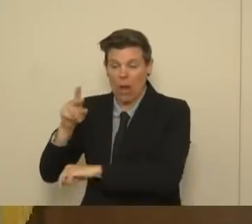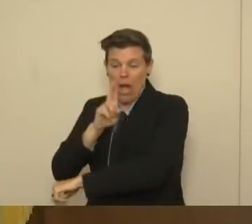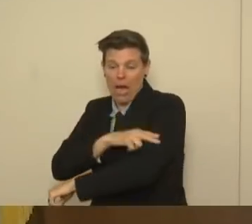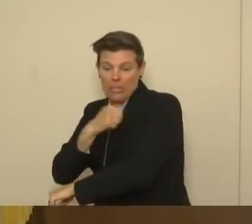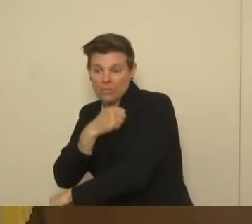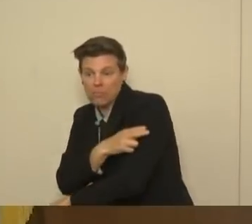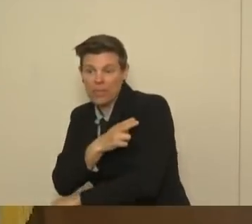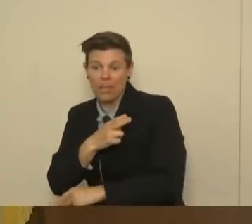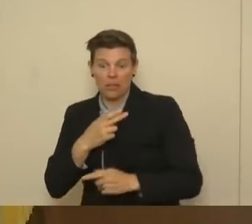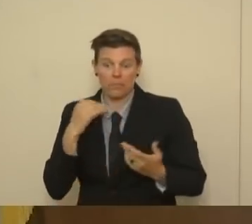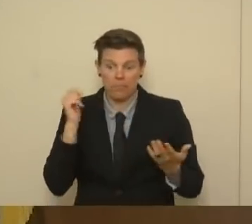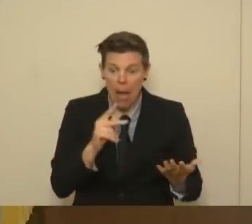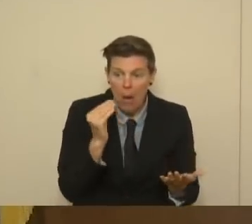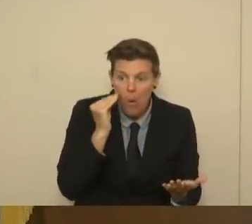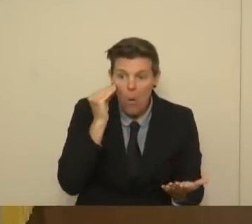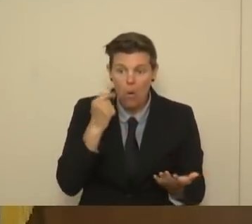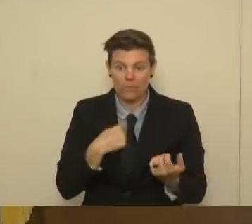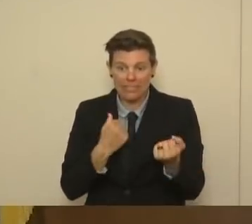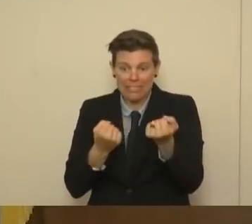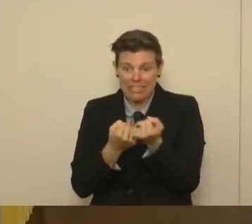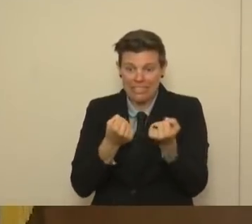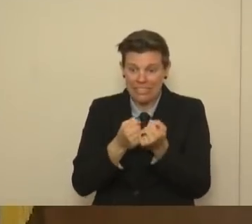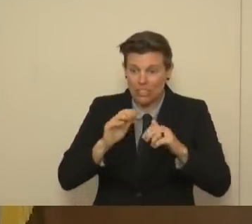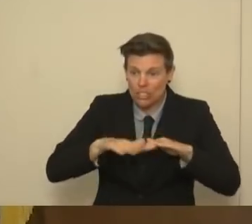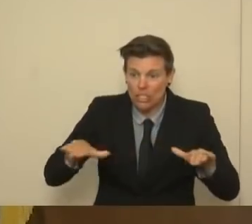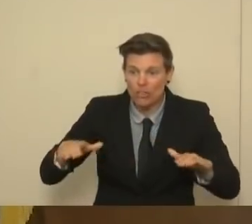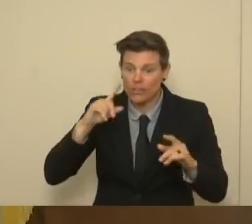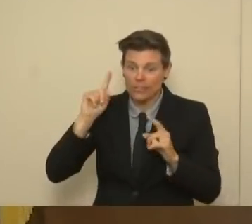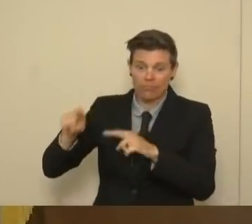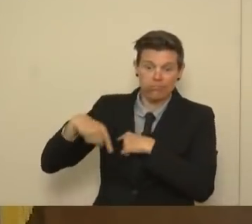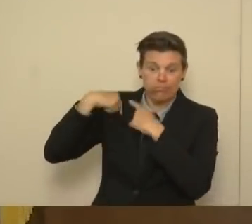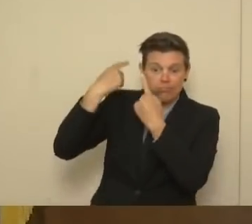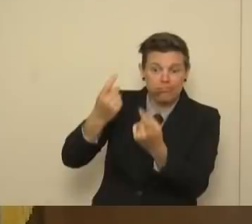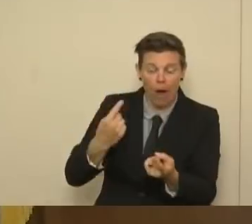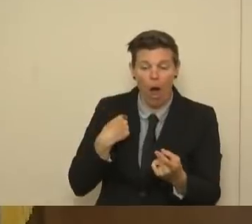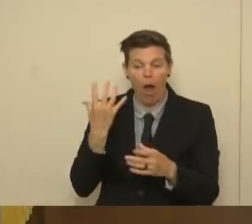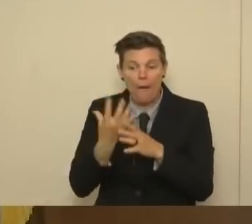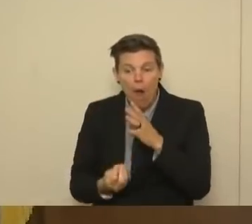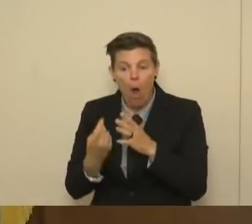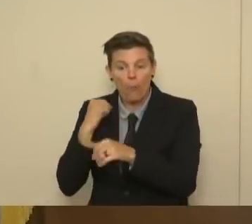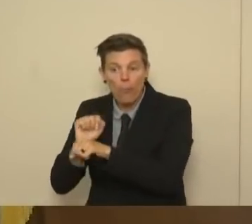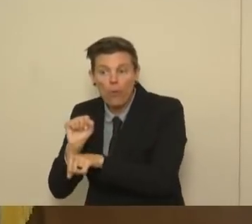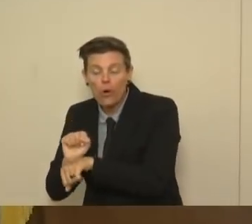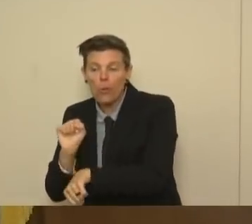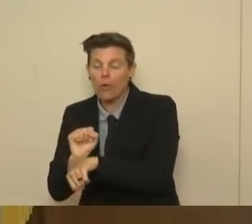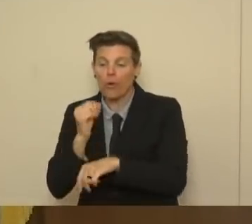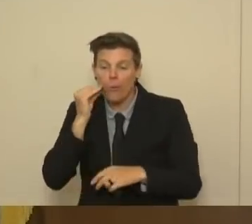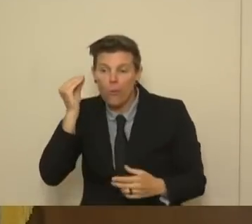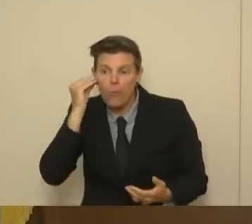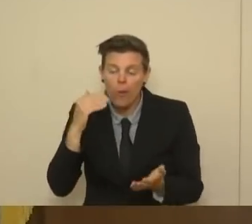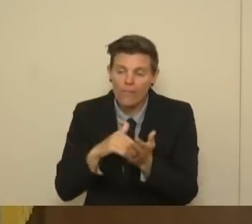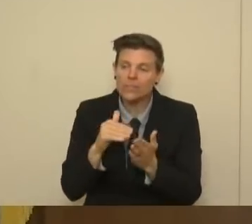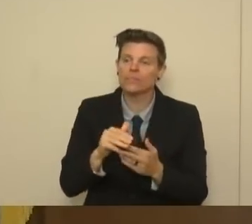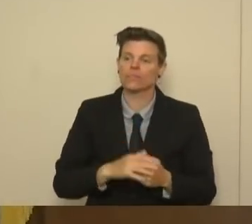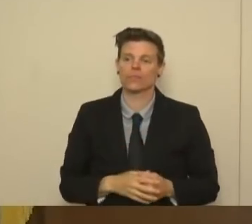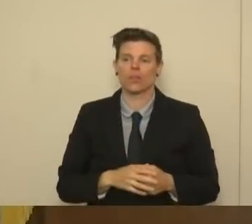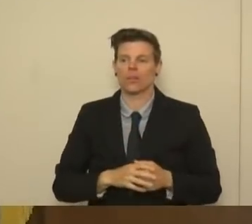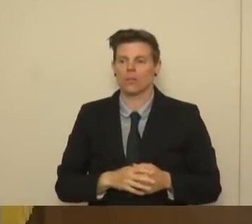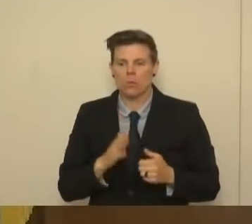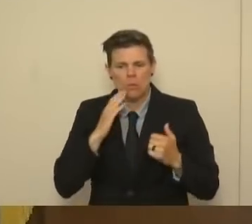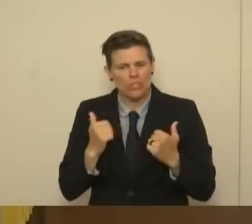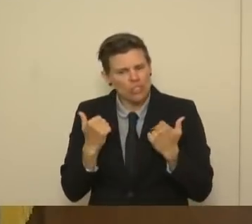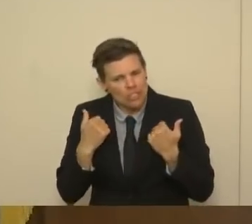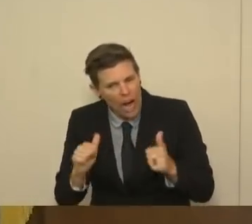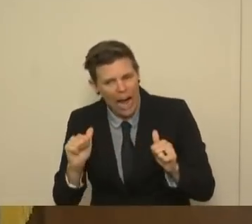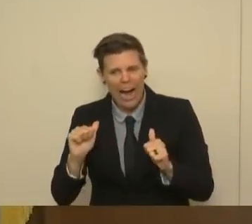I really appreciate that question, and I'm going to ask the MAT to do better at giving me earlier, more definitive answers, because